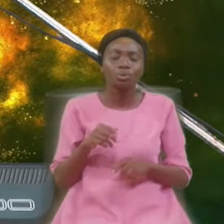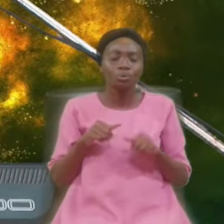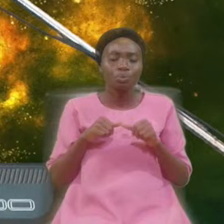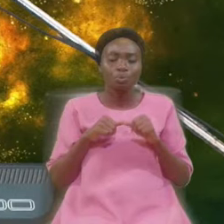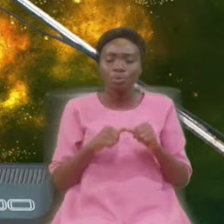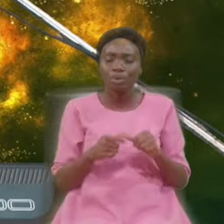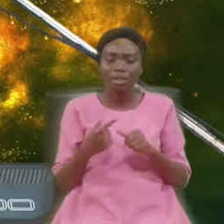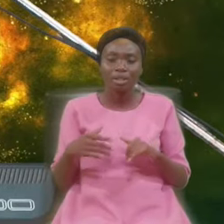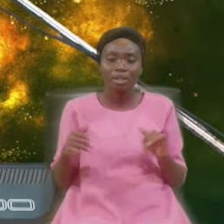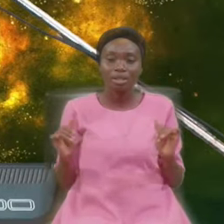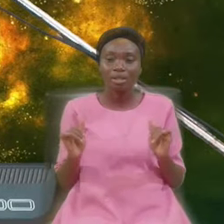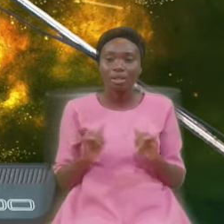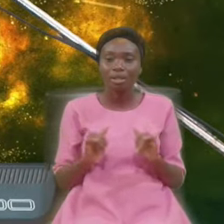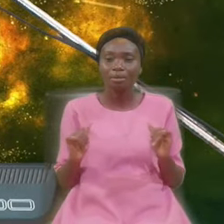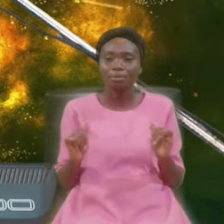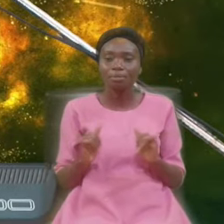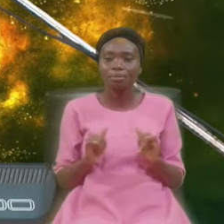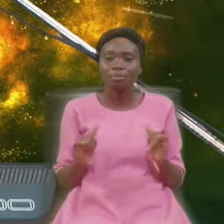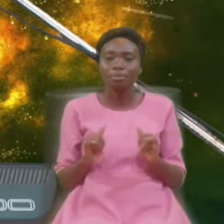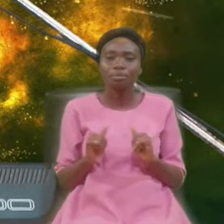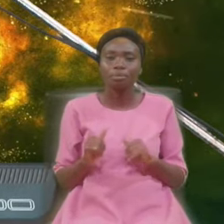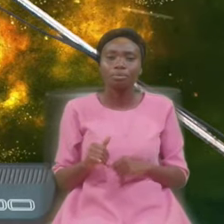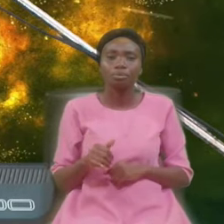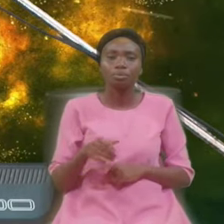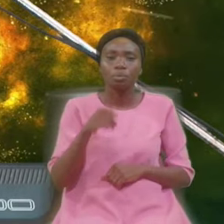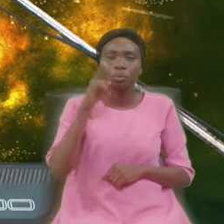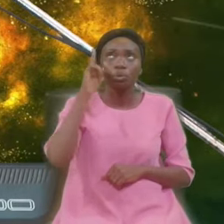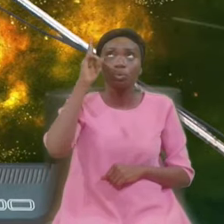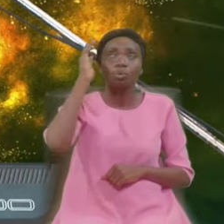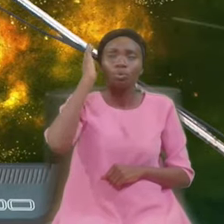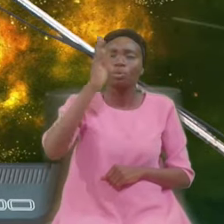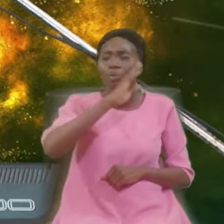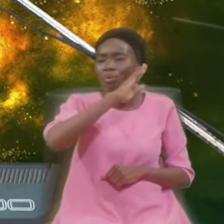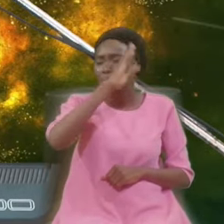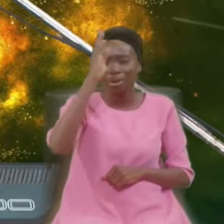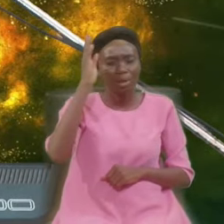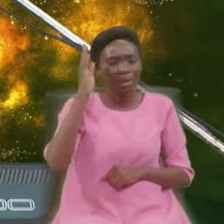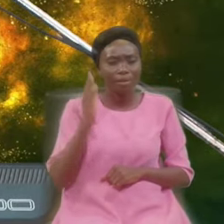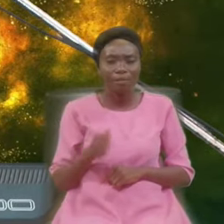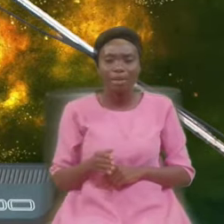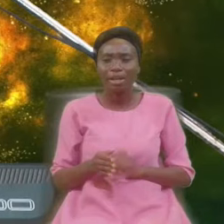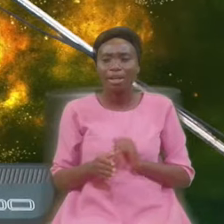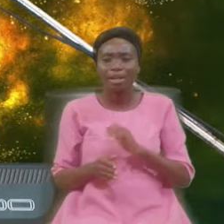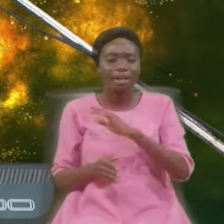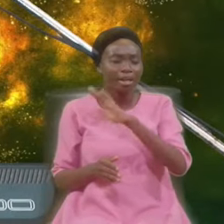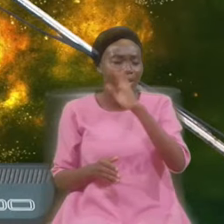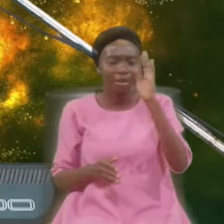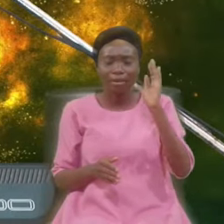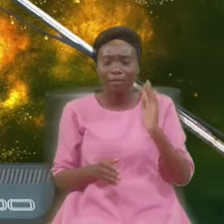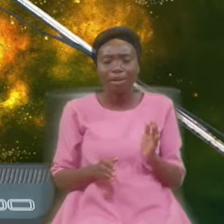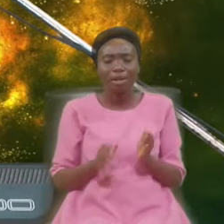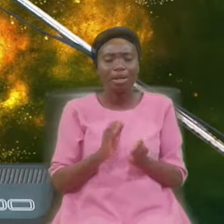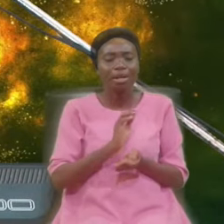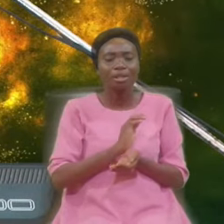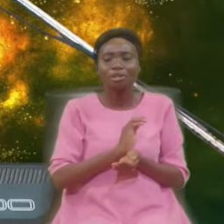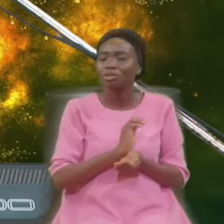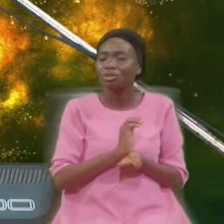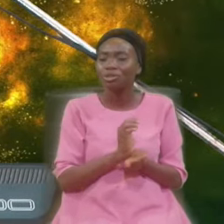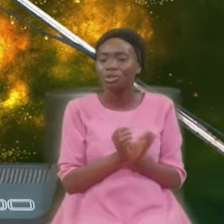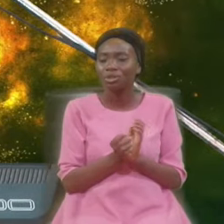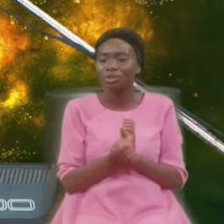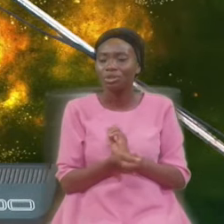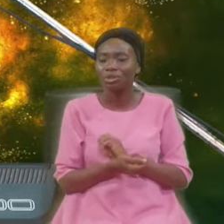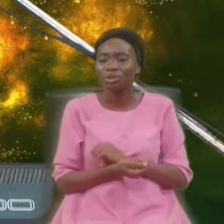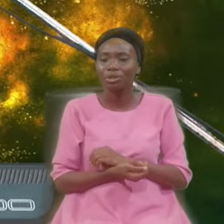the same. You will never rainbow